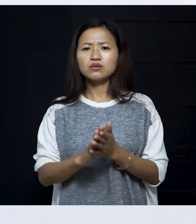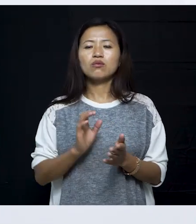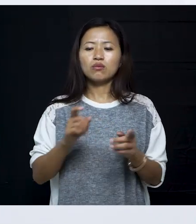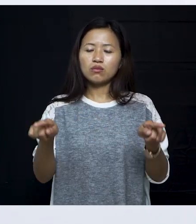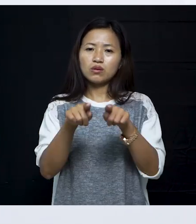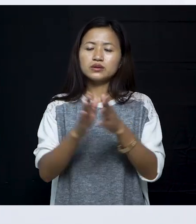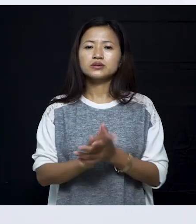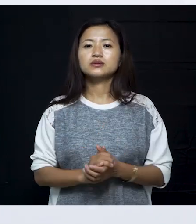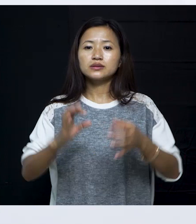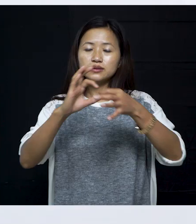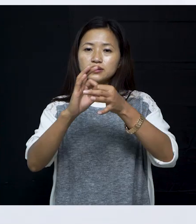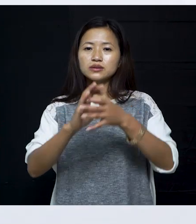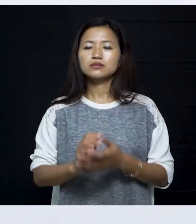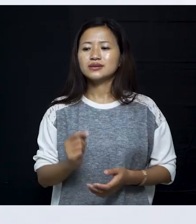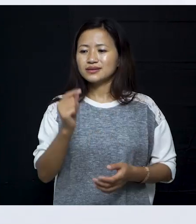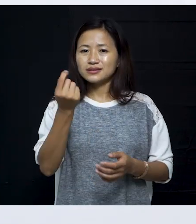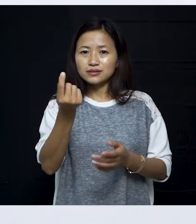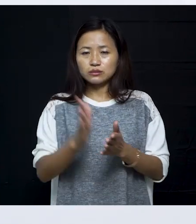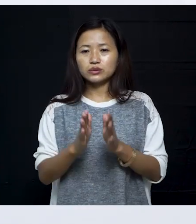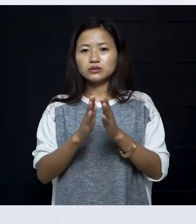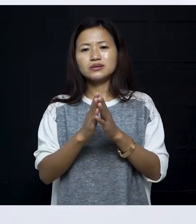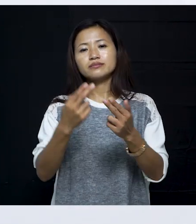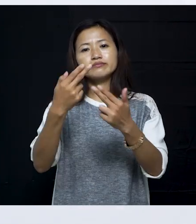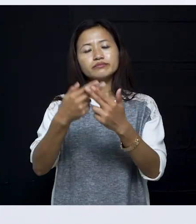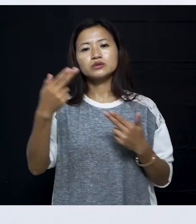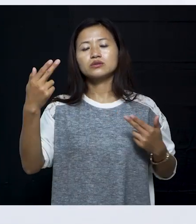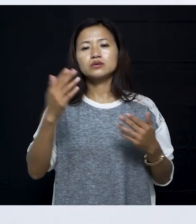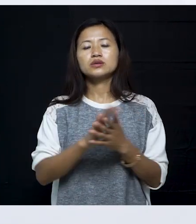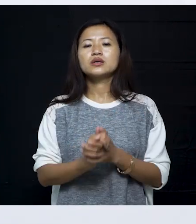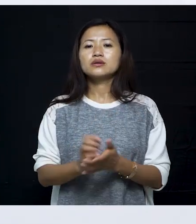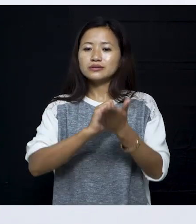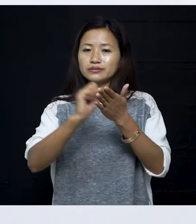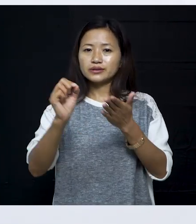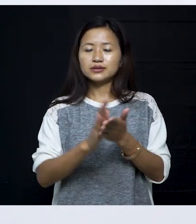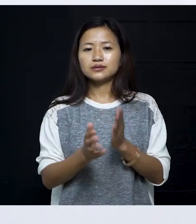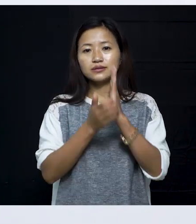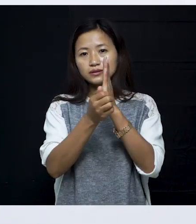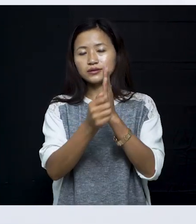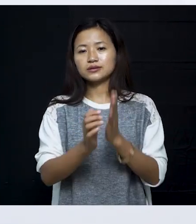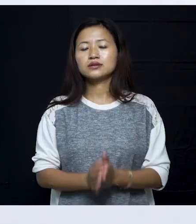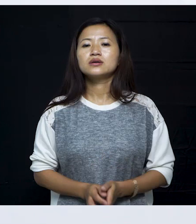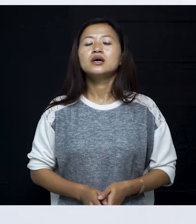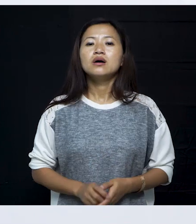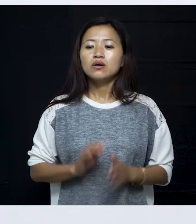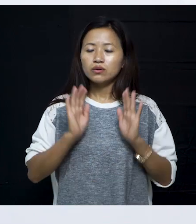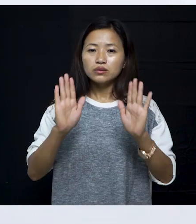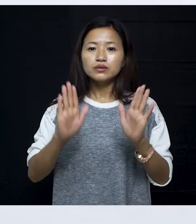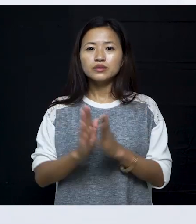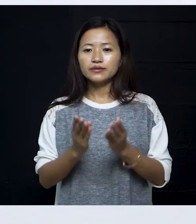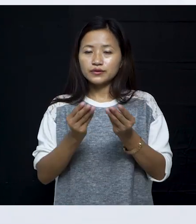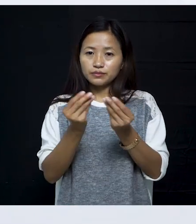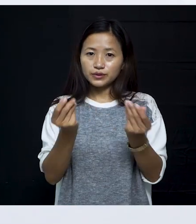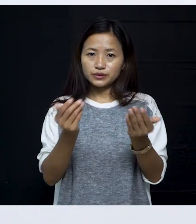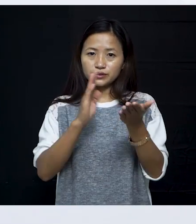much interconnected, whether it is just a simple story or it has to do with your writing skills. So I would suggest you already have the